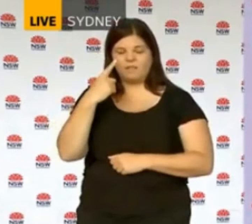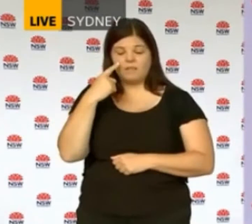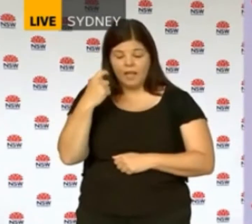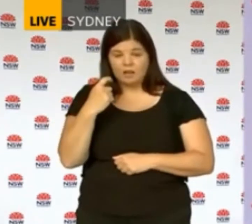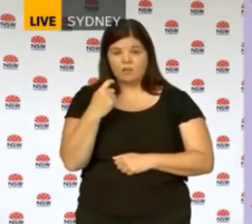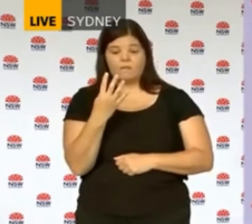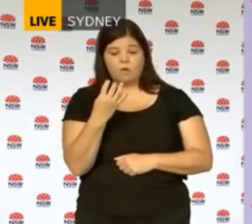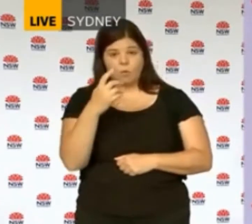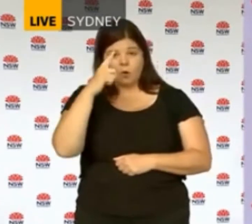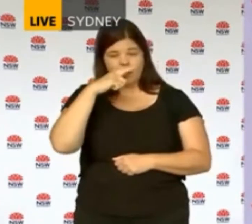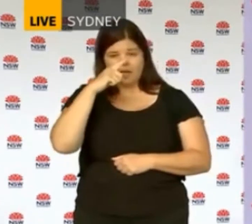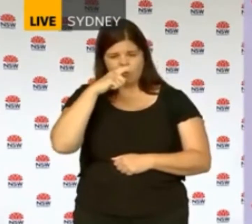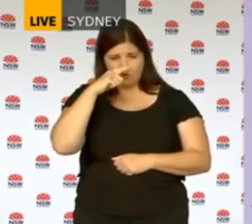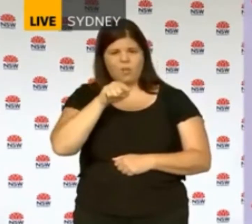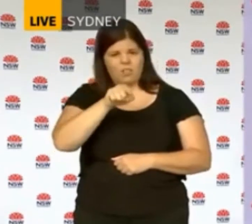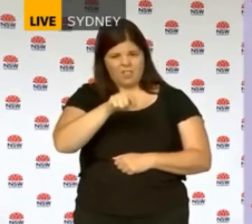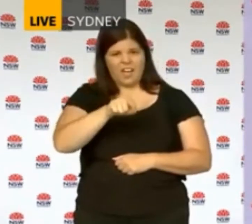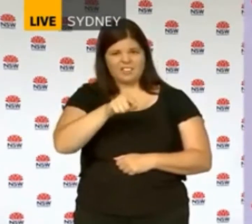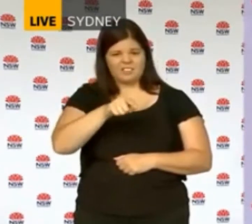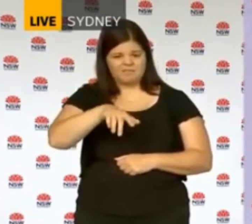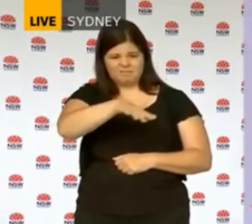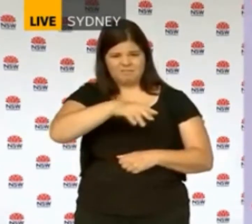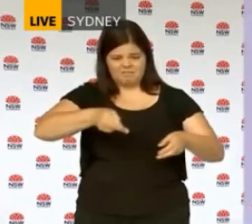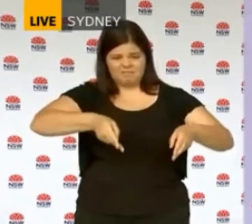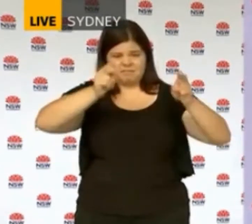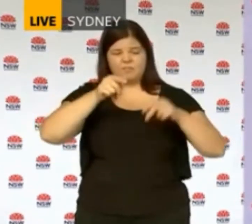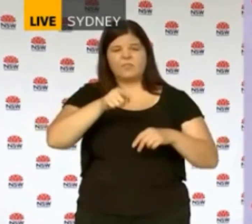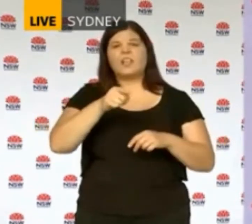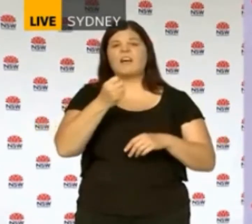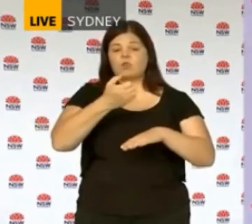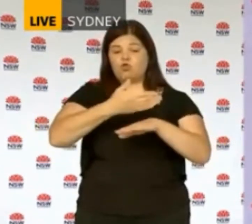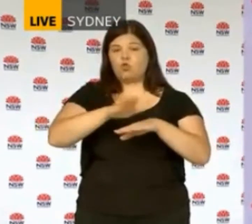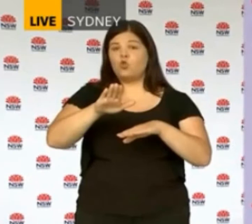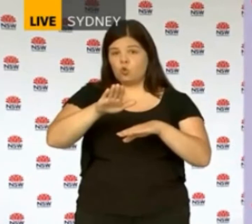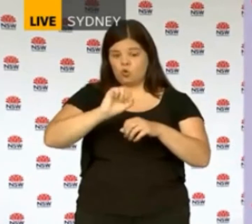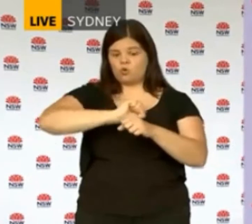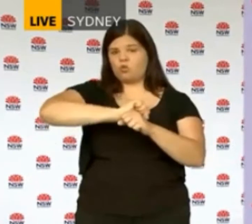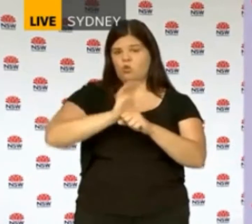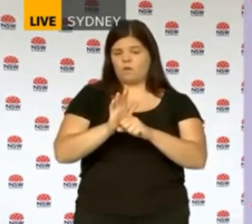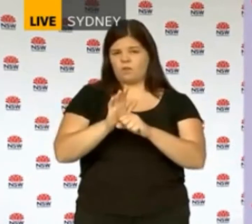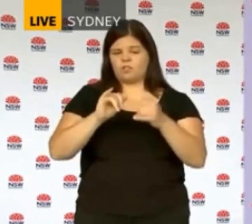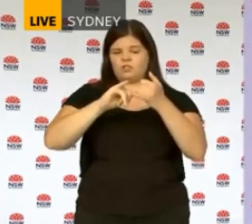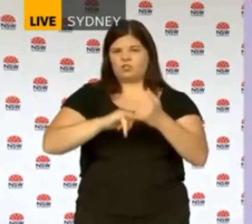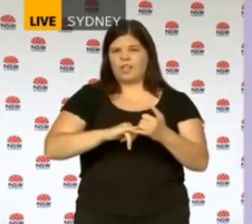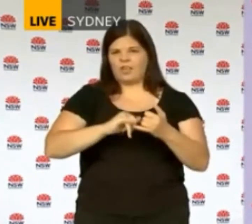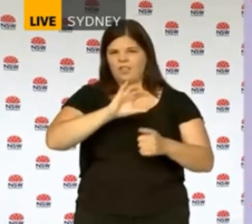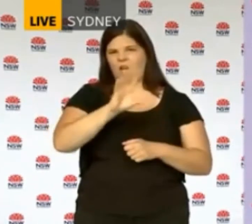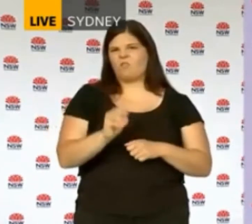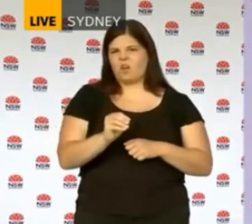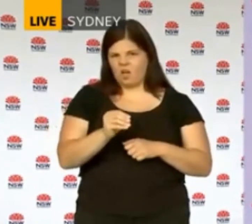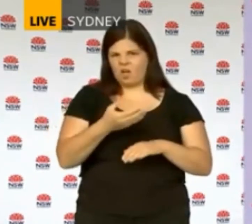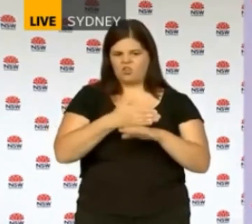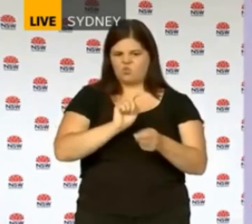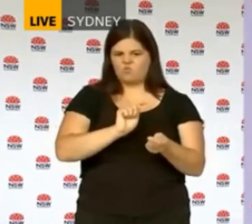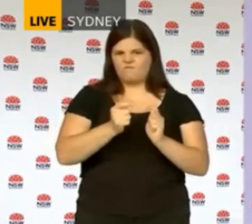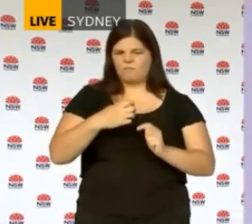identified a group of 4 travellers in the SHA who are positive for the new COVID variant identified in South Africa.